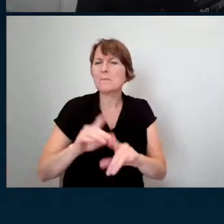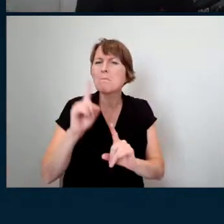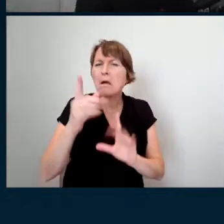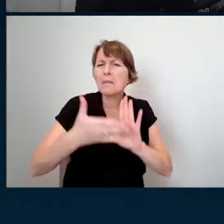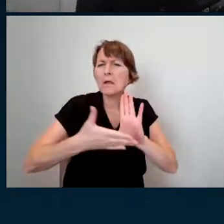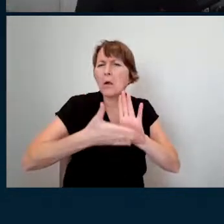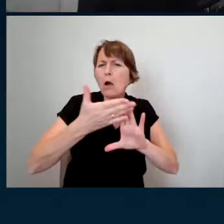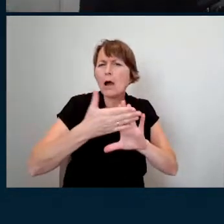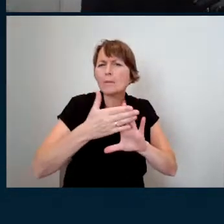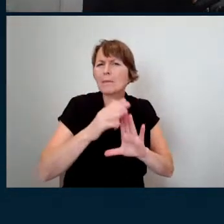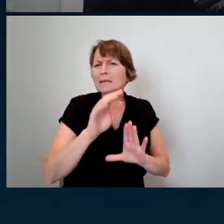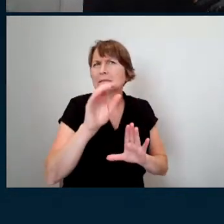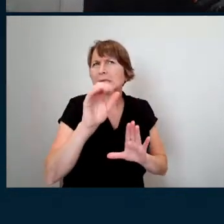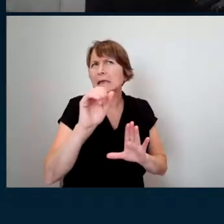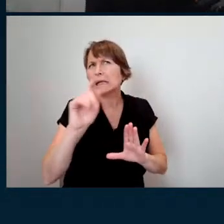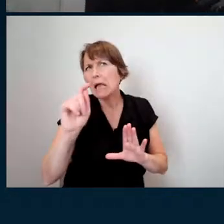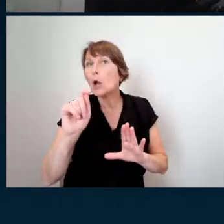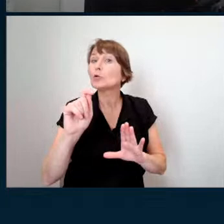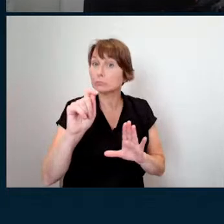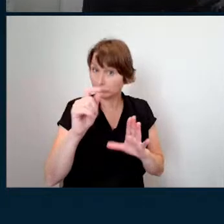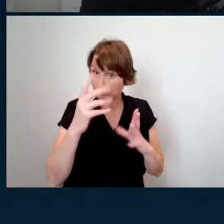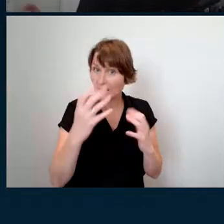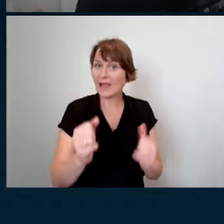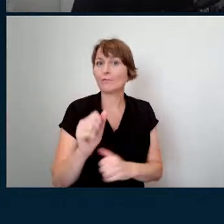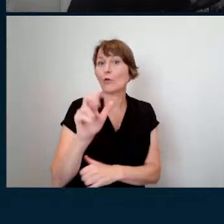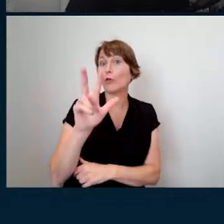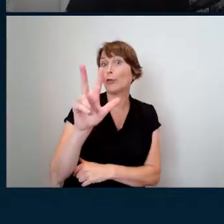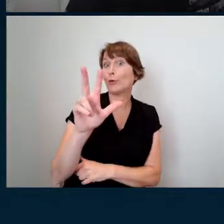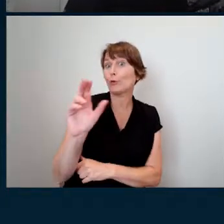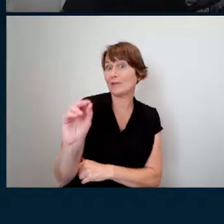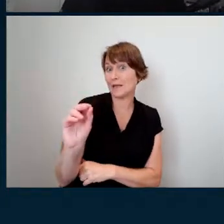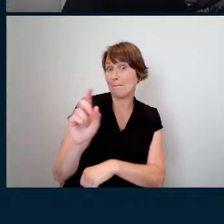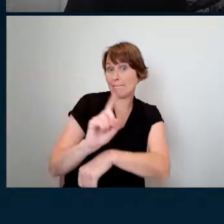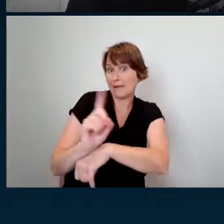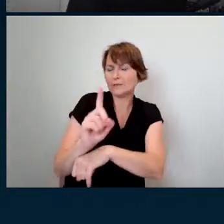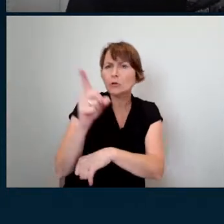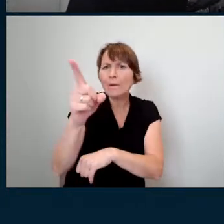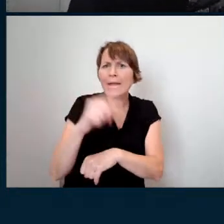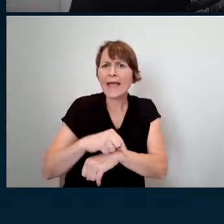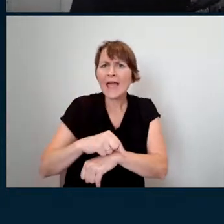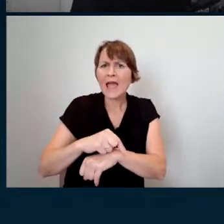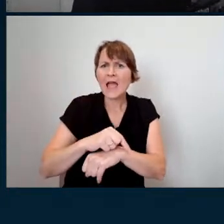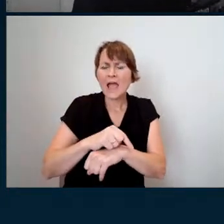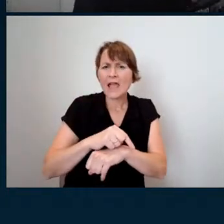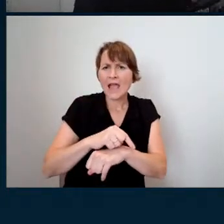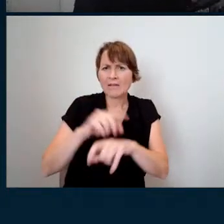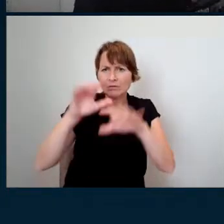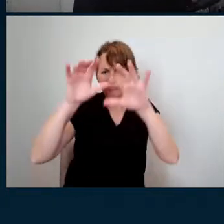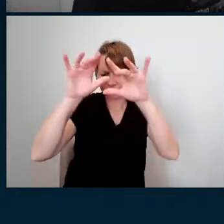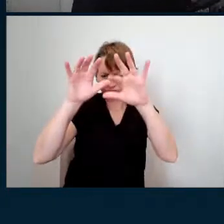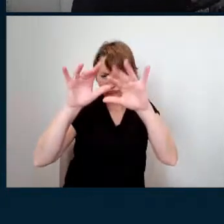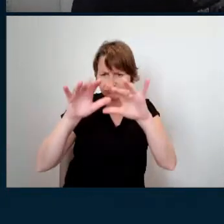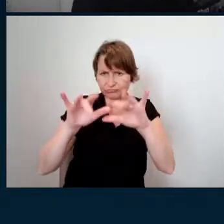something like that. So if you have a report that takes a bit longer to run, then an automation account might work better for you.